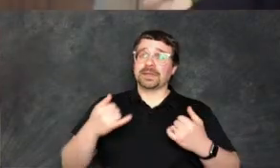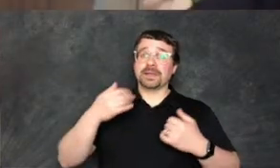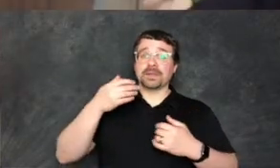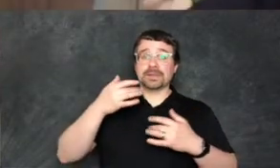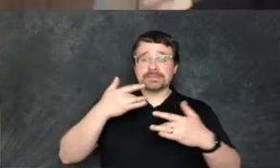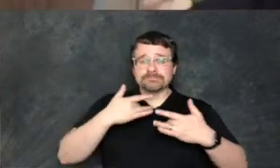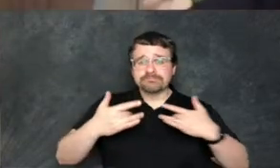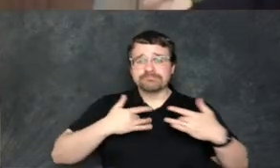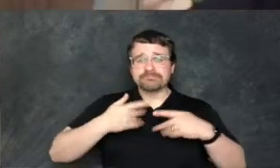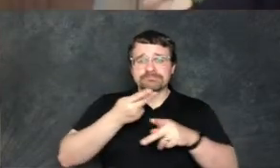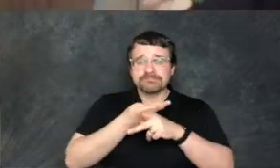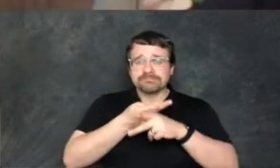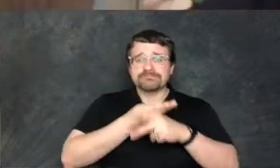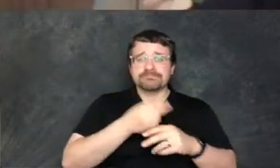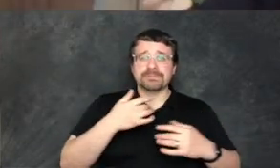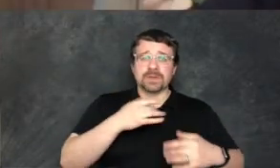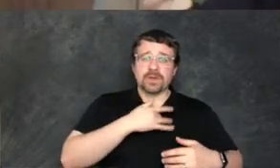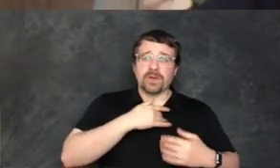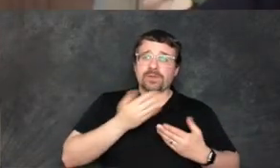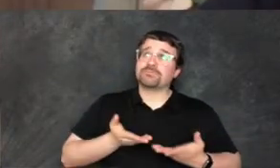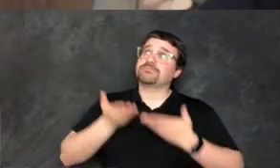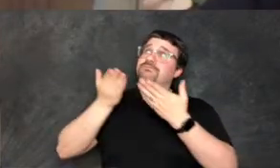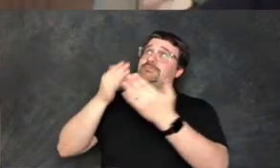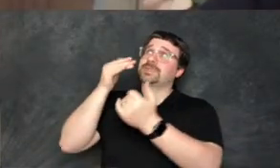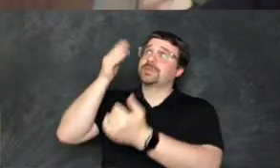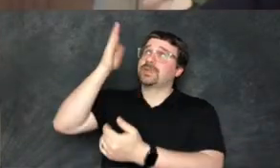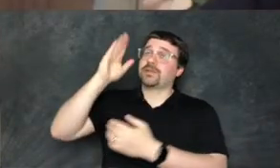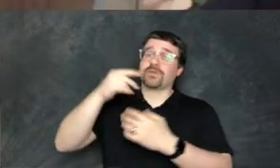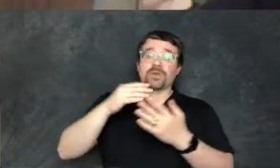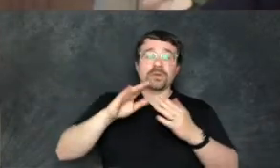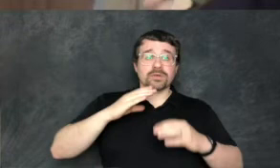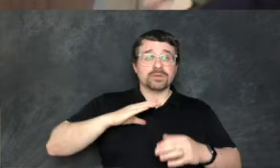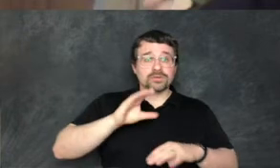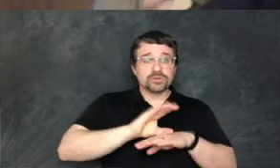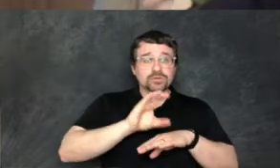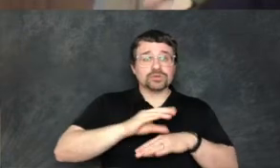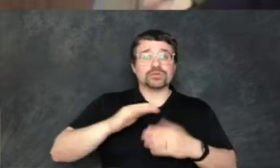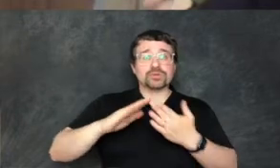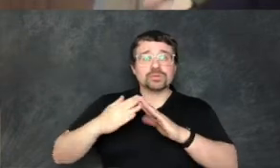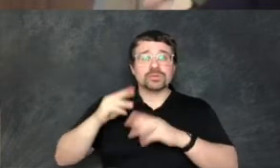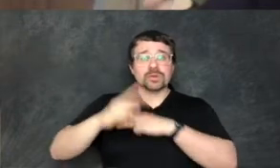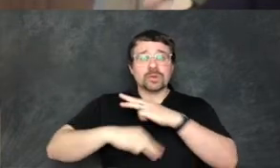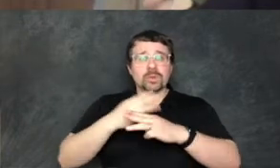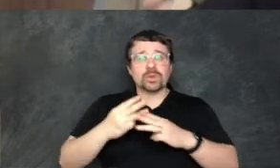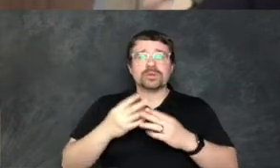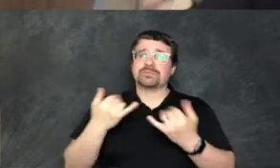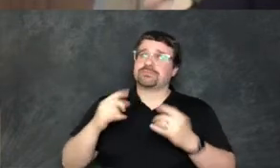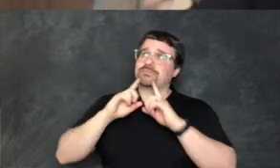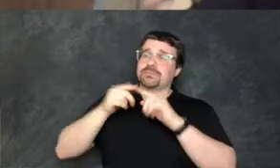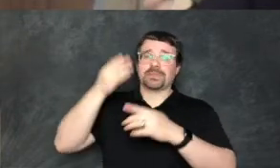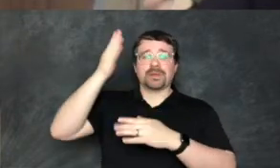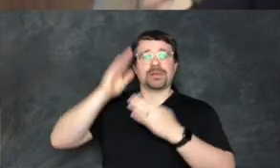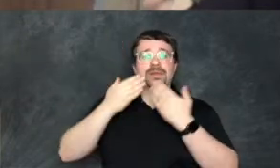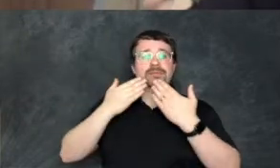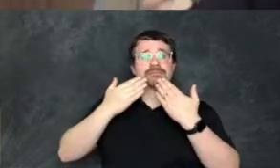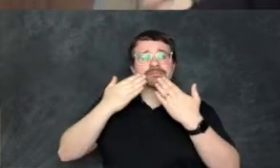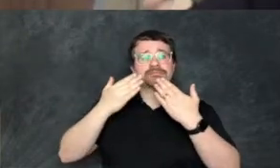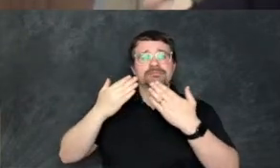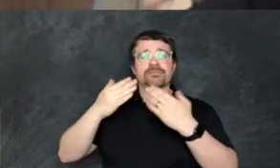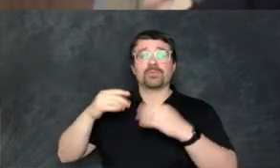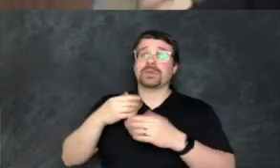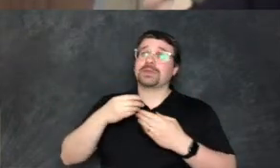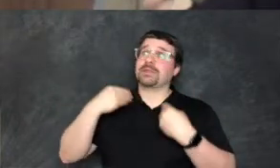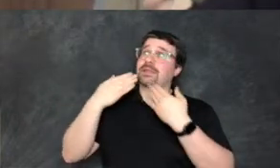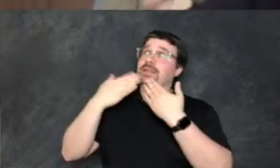As we lift to God the cares and concerns of our hearts for our congregation, community, and world, let us respond to God with thanksgiving as we